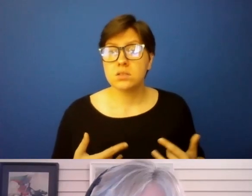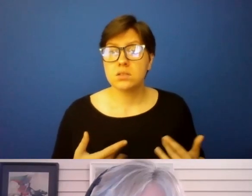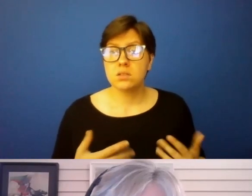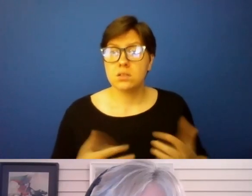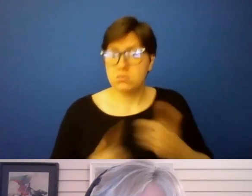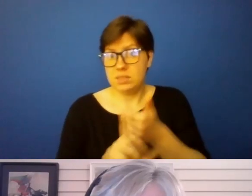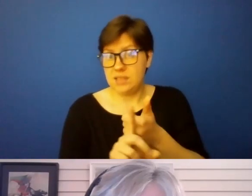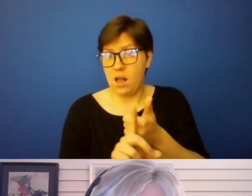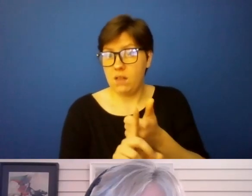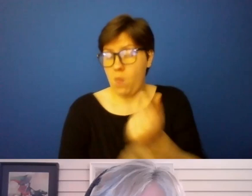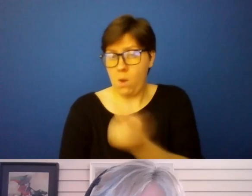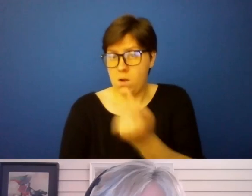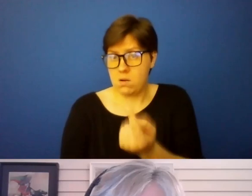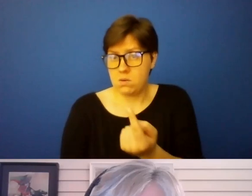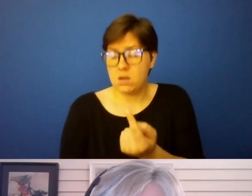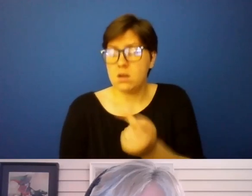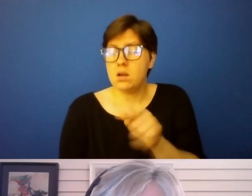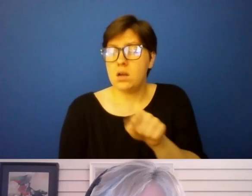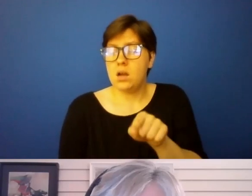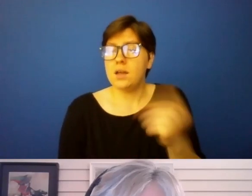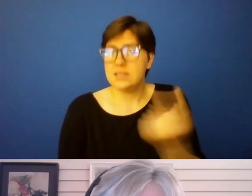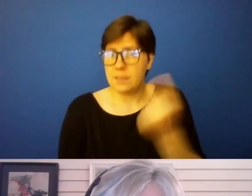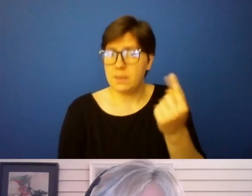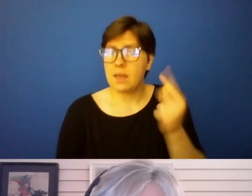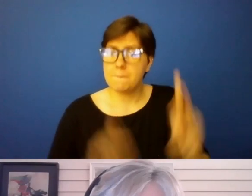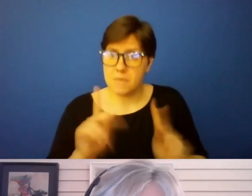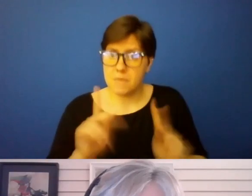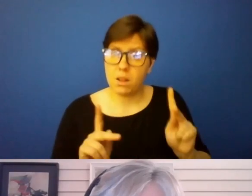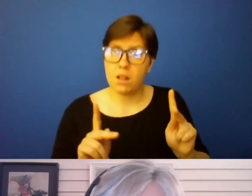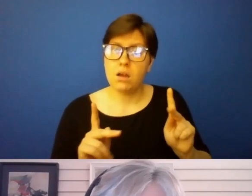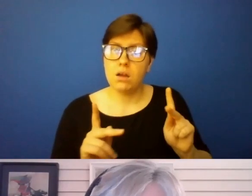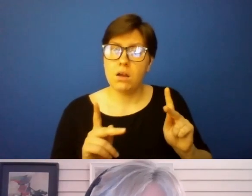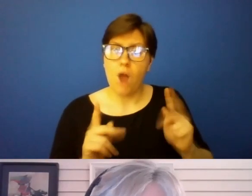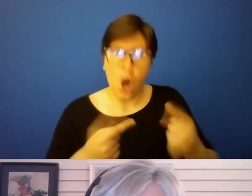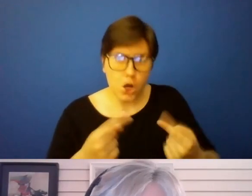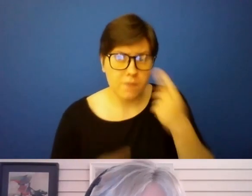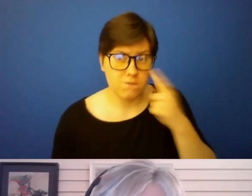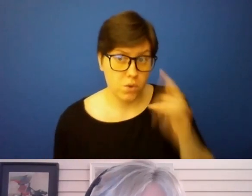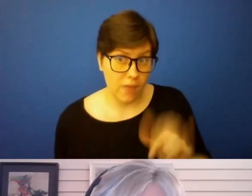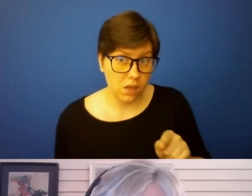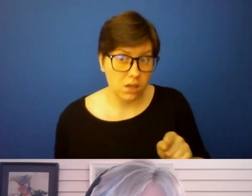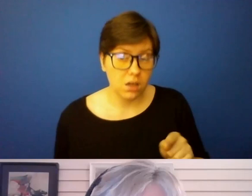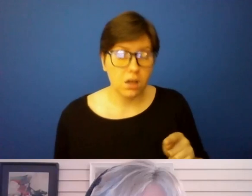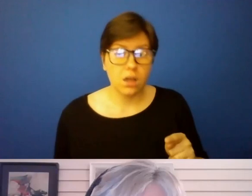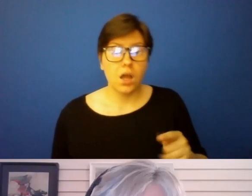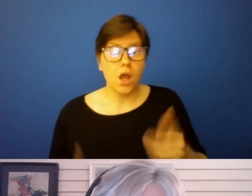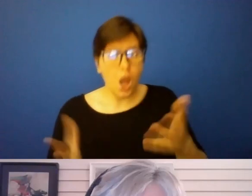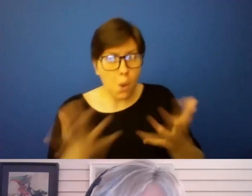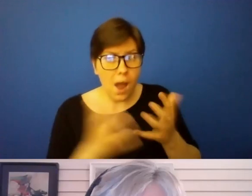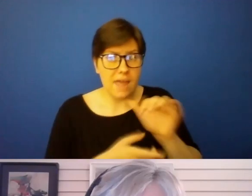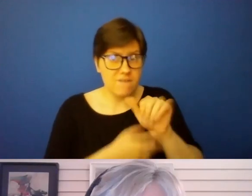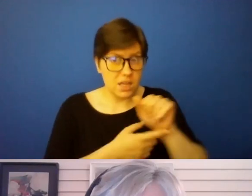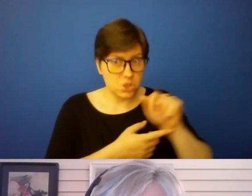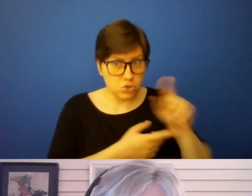is something that people are arguing for. People are arguing for advanced directives in